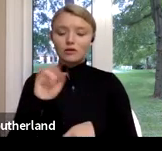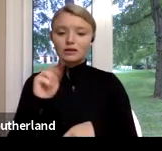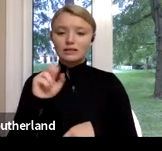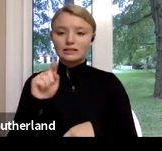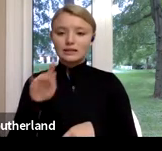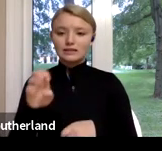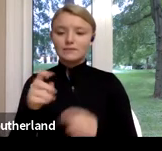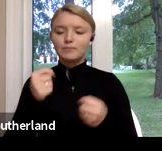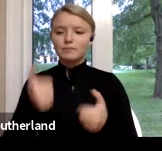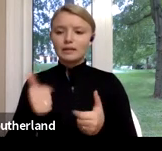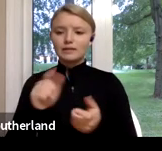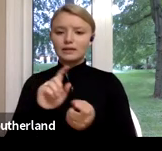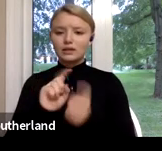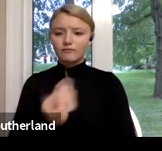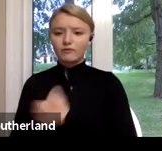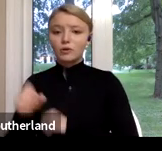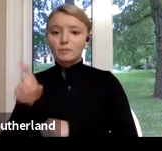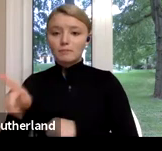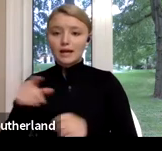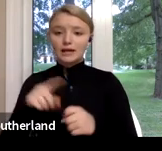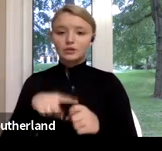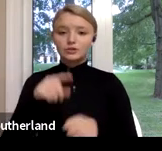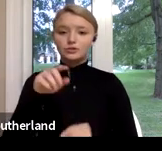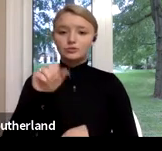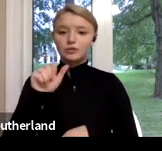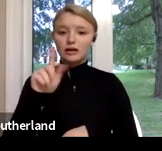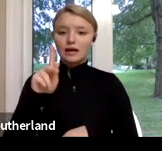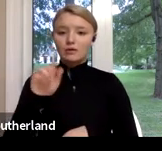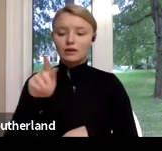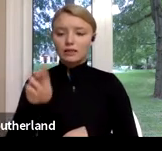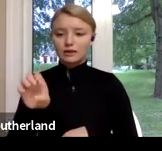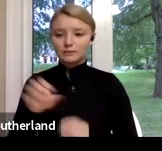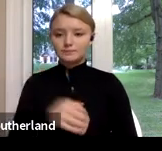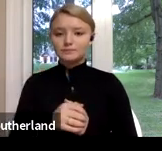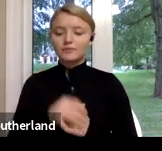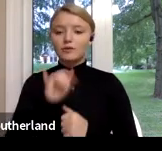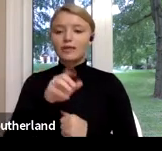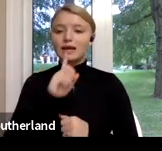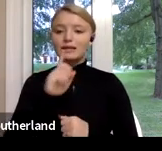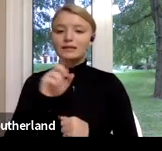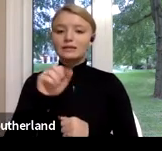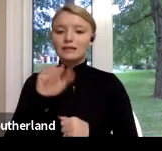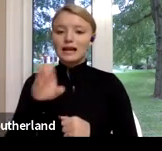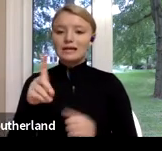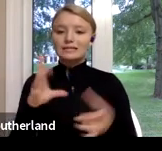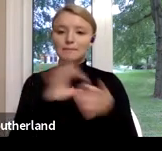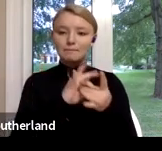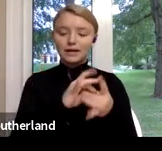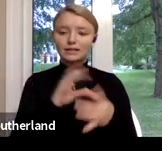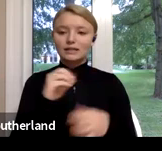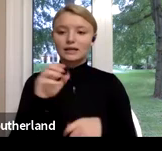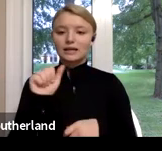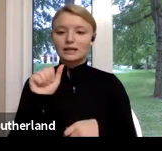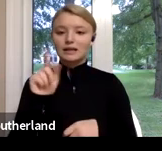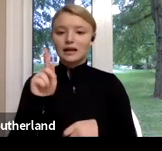back to alkaline. So it is acid binding an alkaline forming. So that means that it